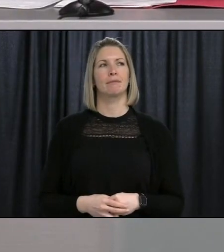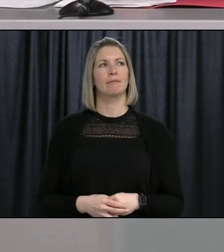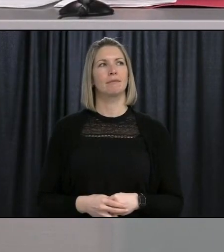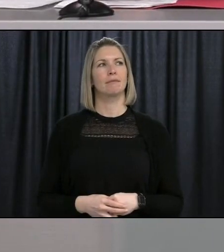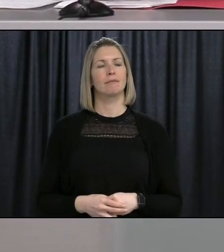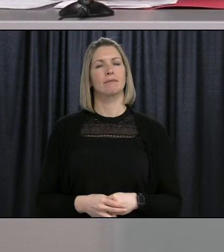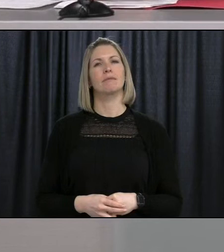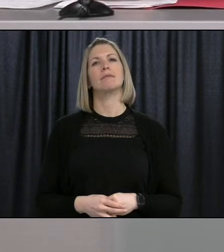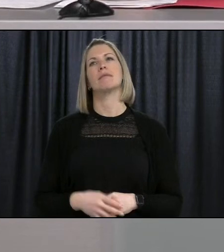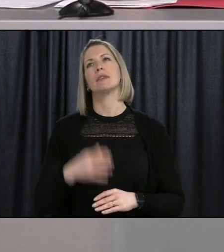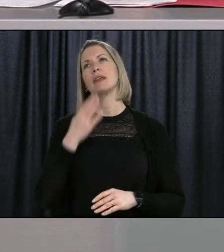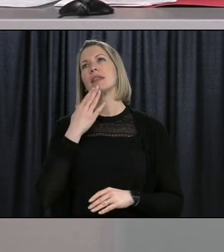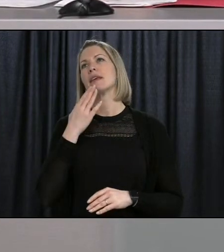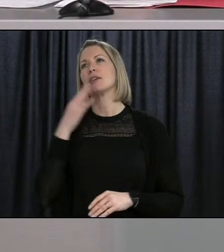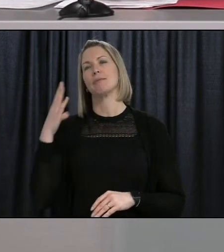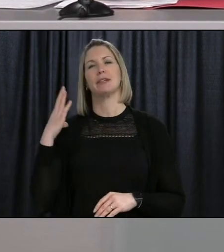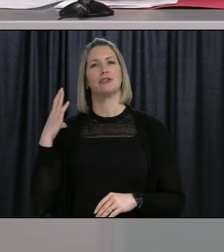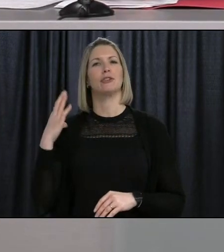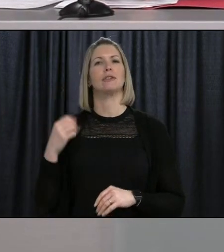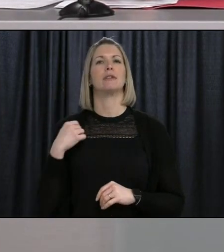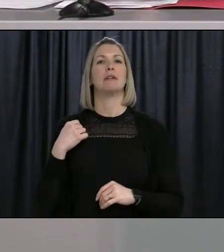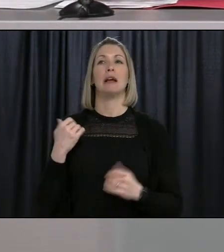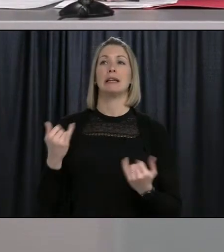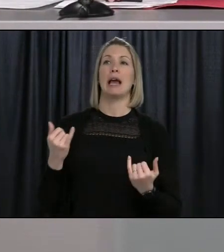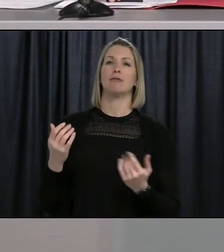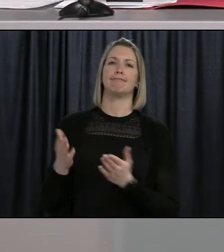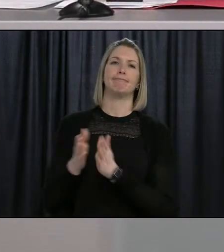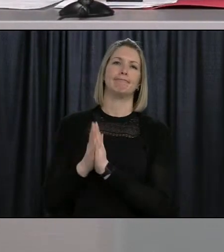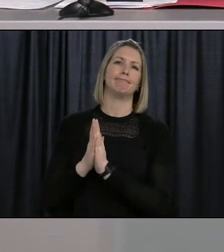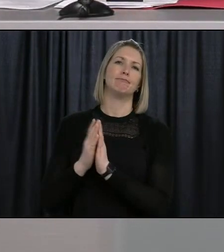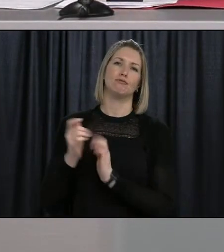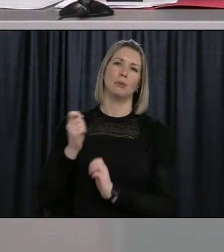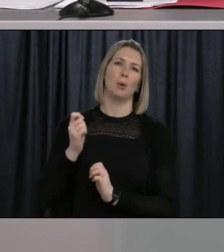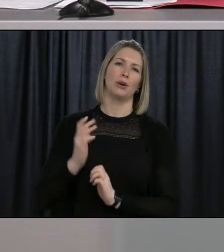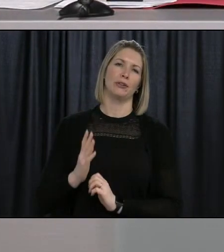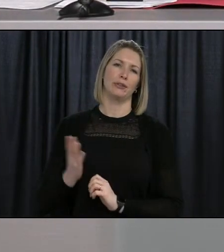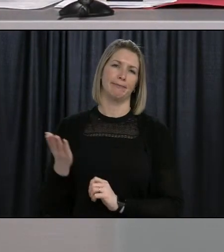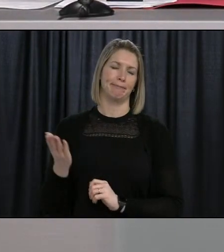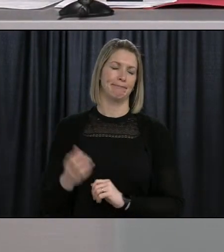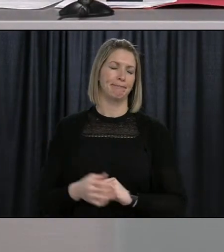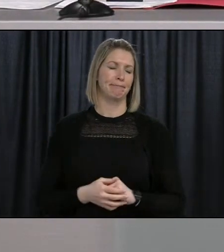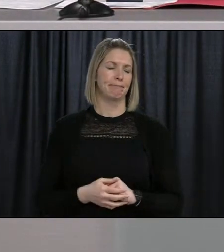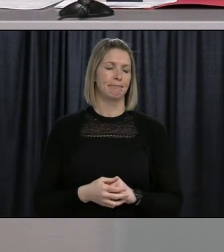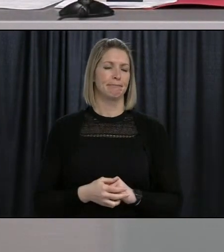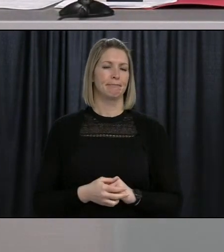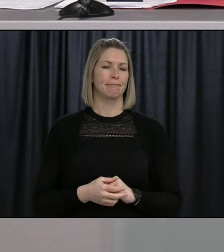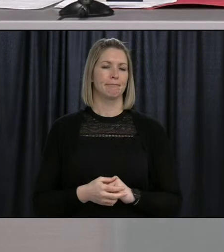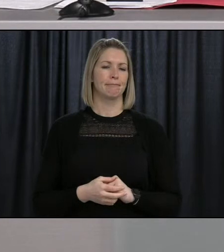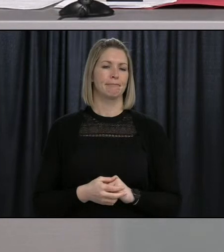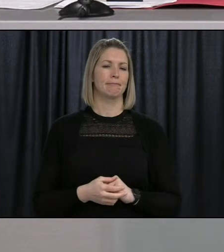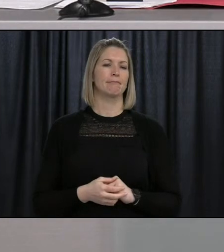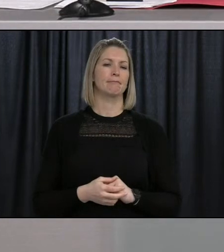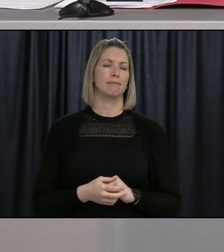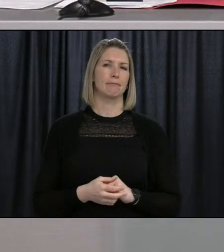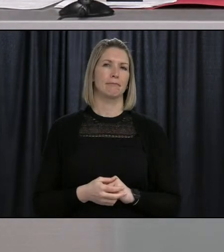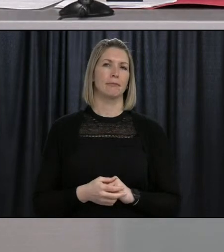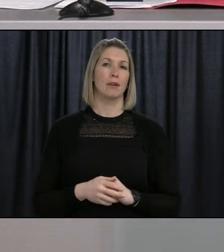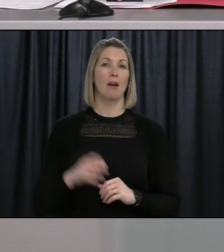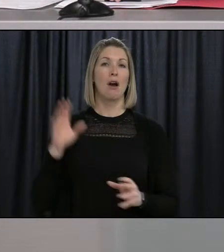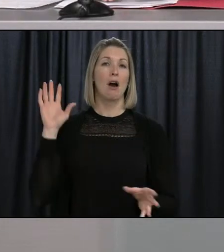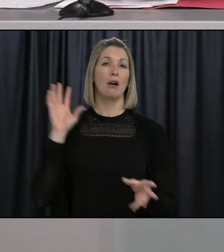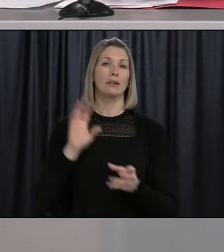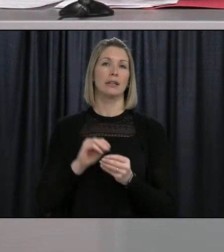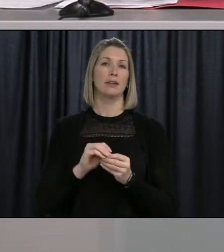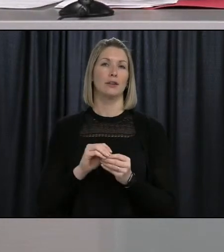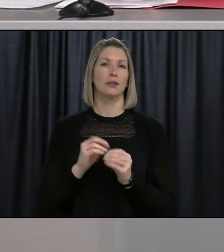Well, thank you very much, Minister. I'll now invite questions from the media. Thank you, Premier. For the benefit of our speakers, there are 5